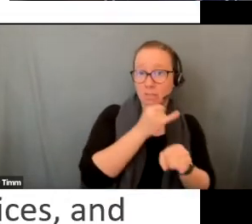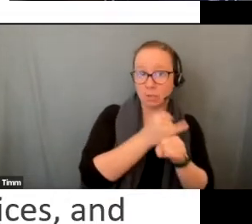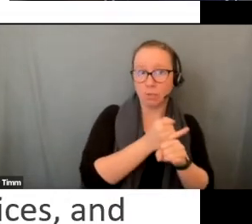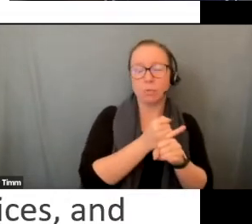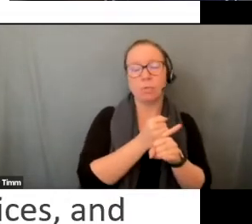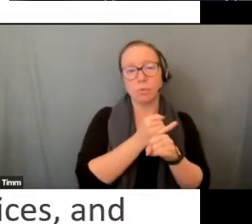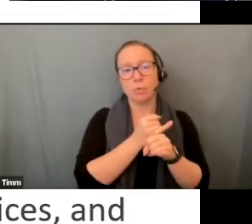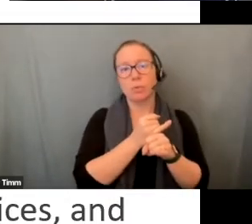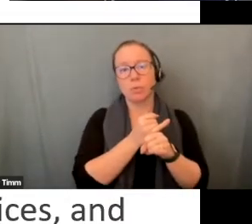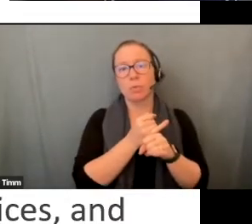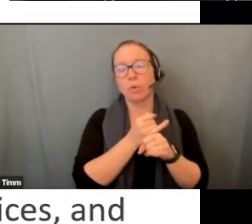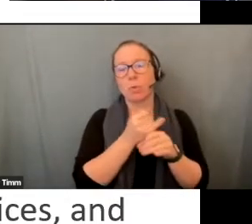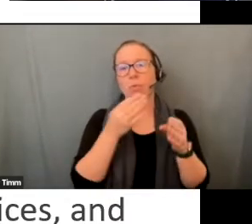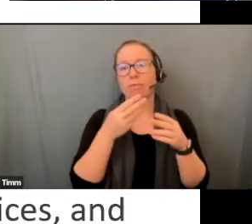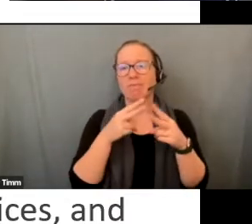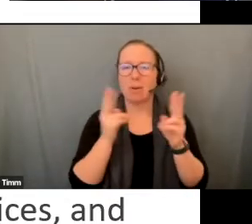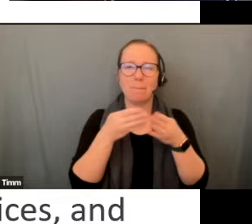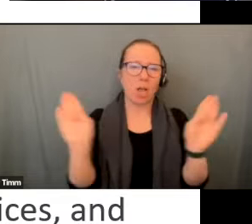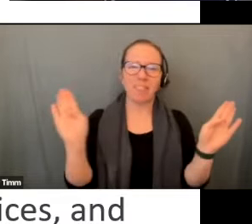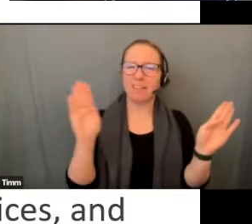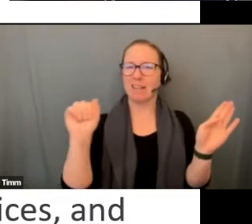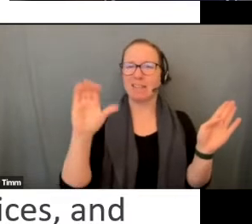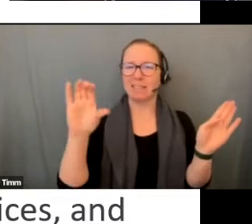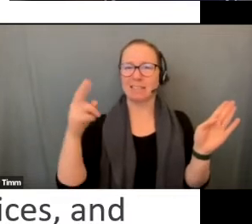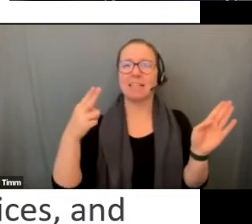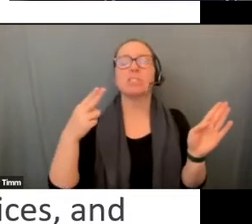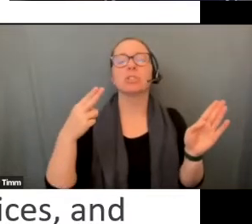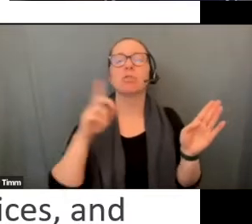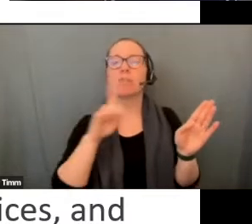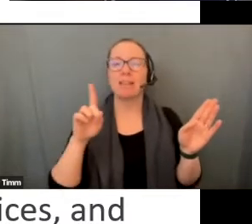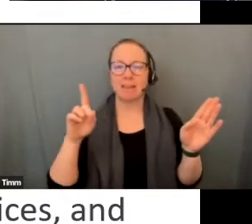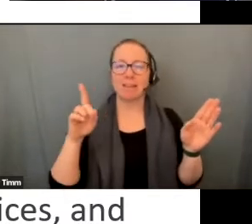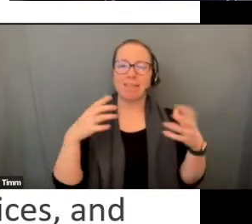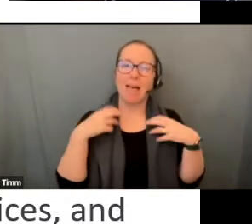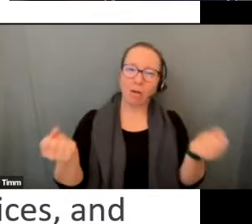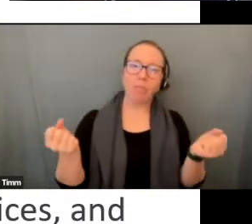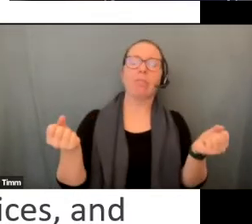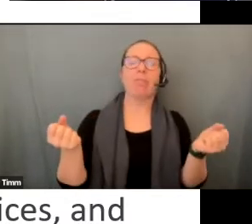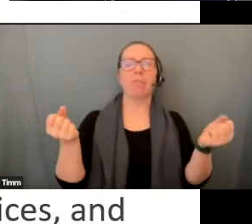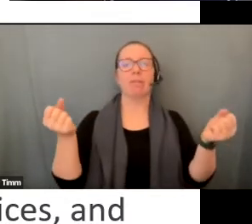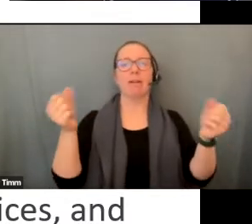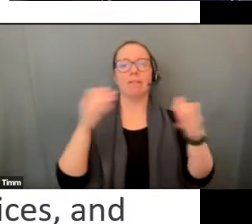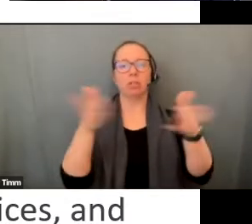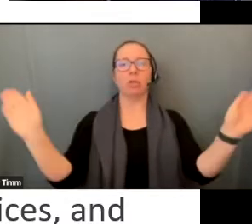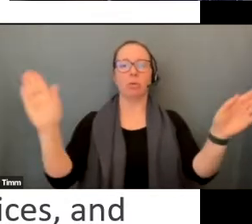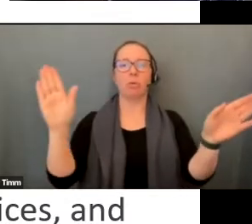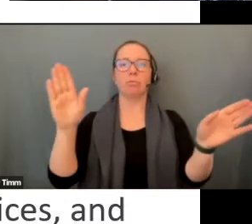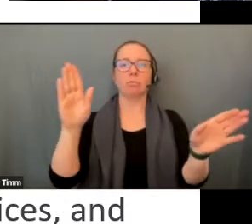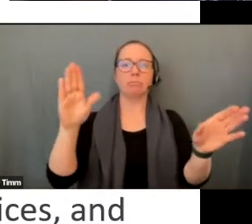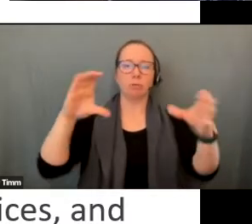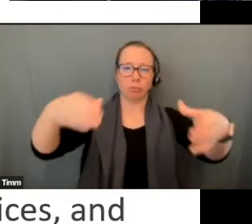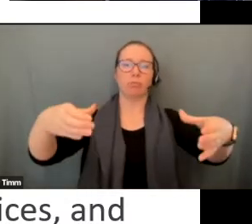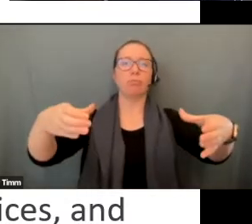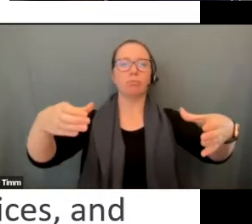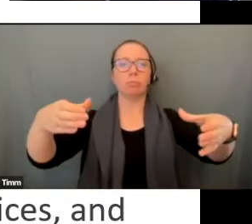broadly, an ACH is, again, looking at the health and well-being of a population in a defined geographic area. You'll see that come